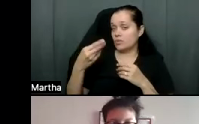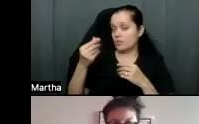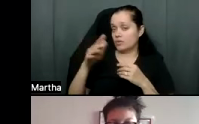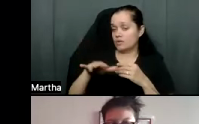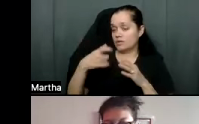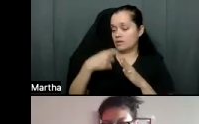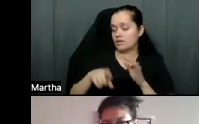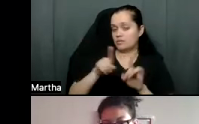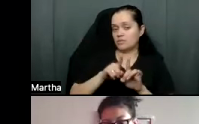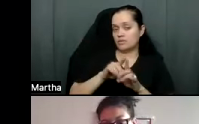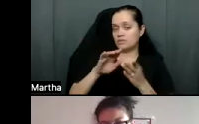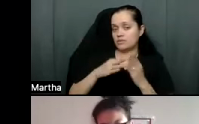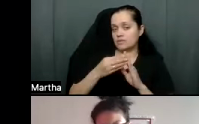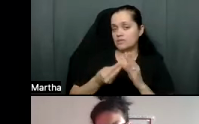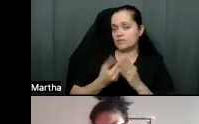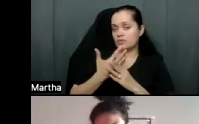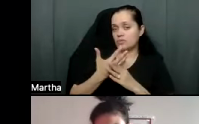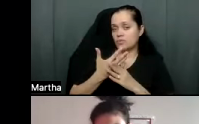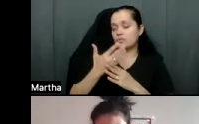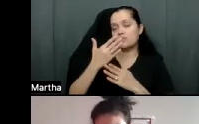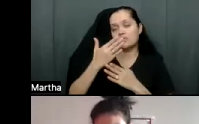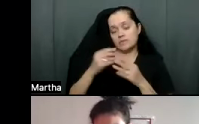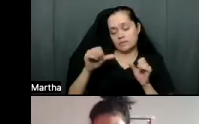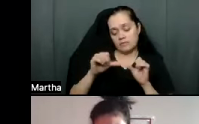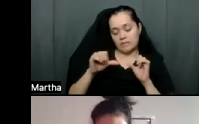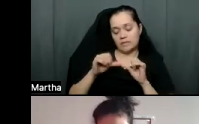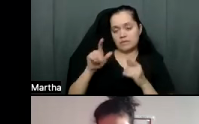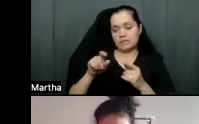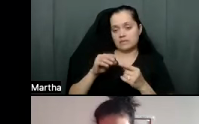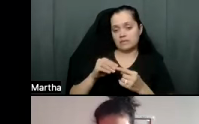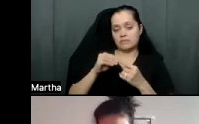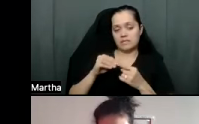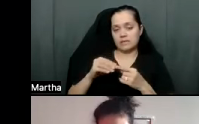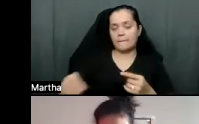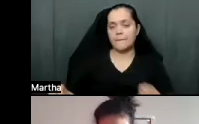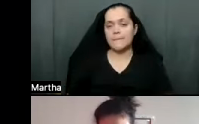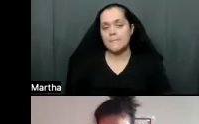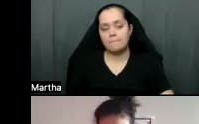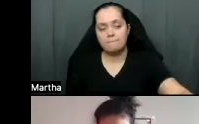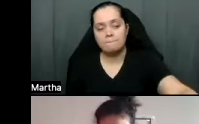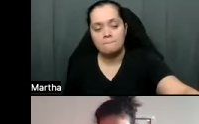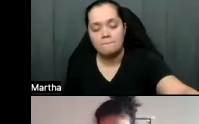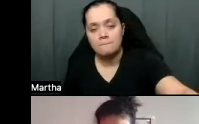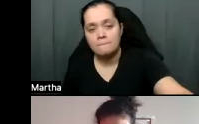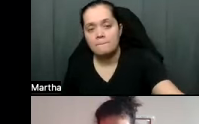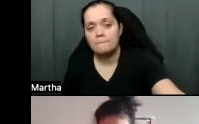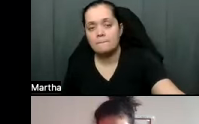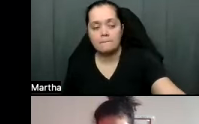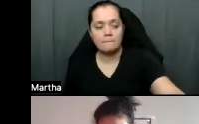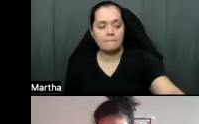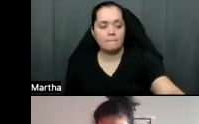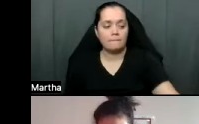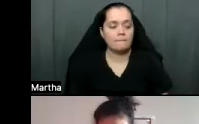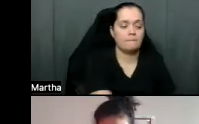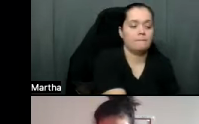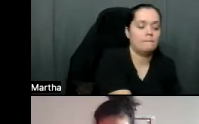but as the city evolves, some areas specialize. And we'll call an area